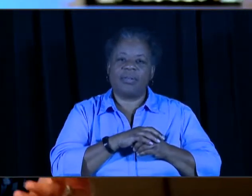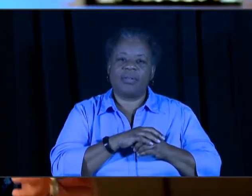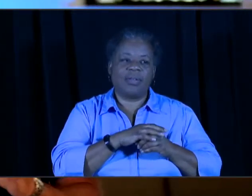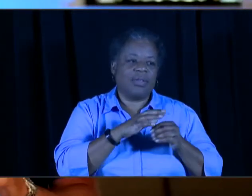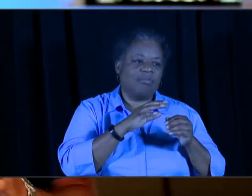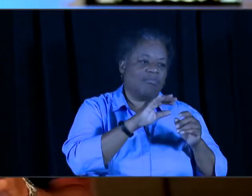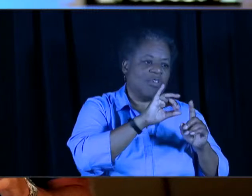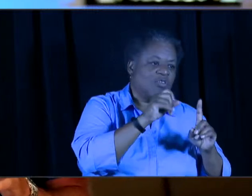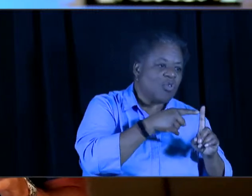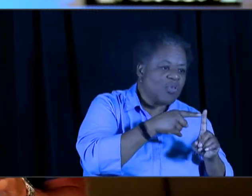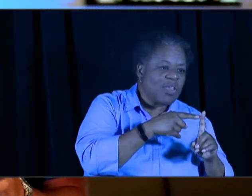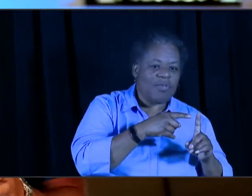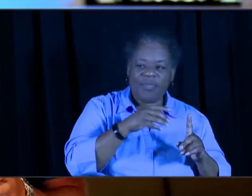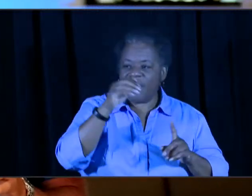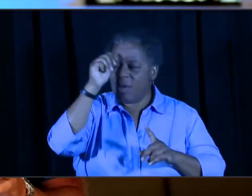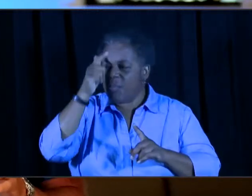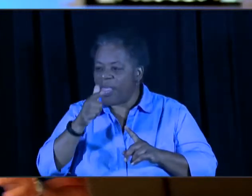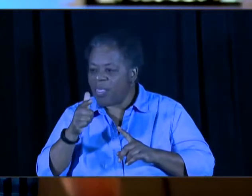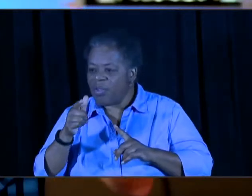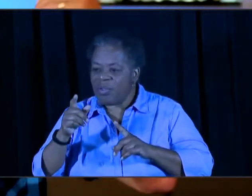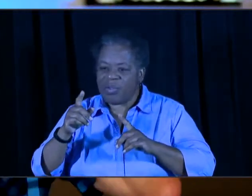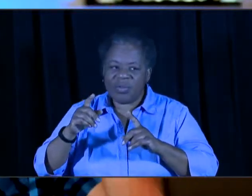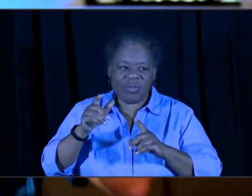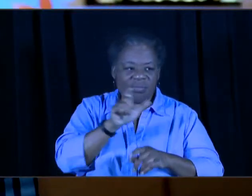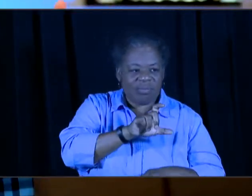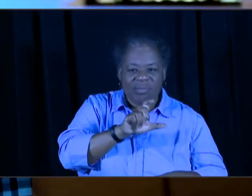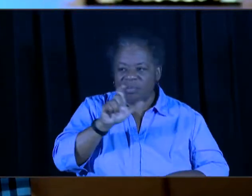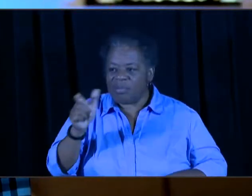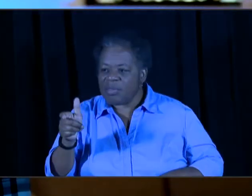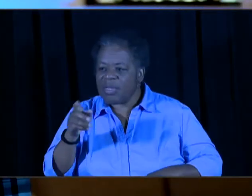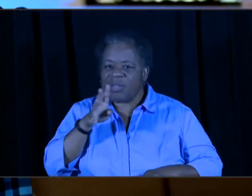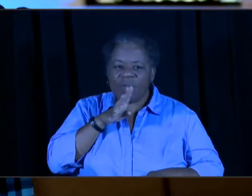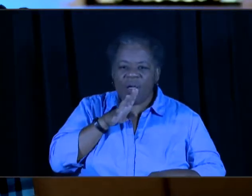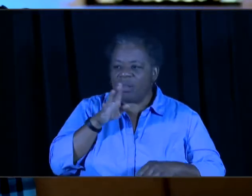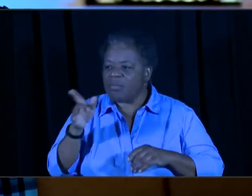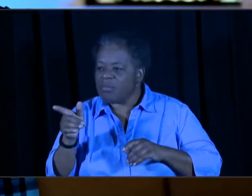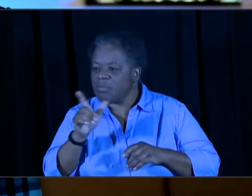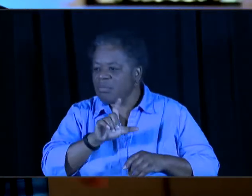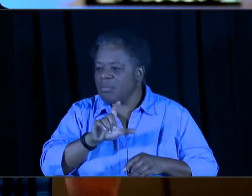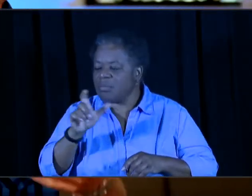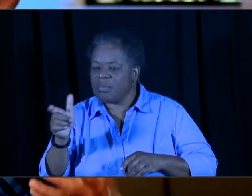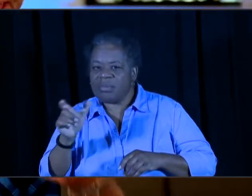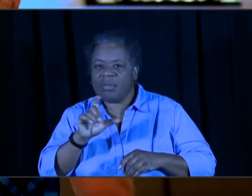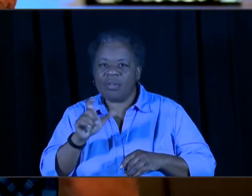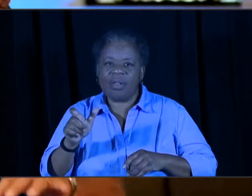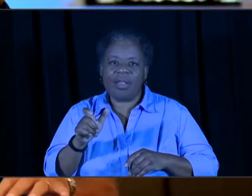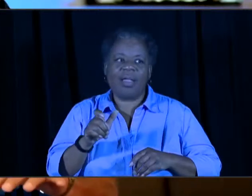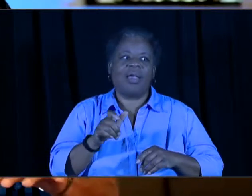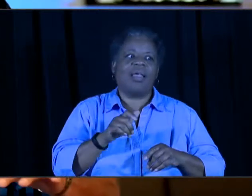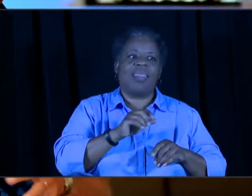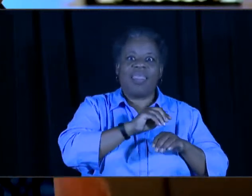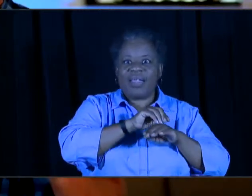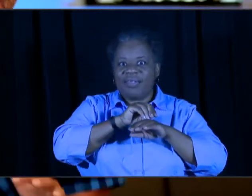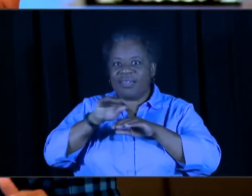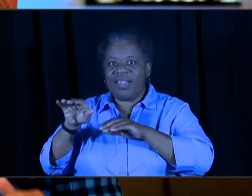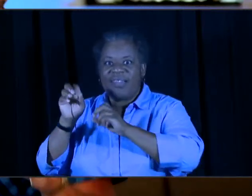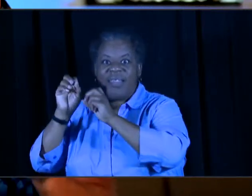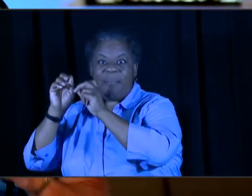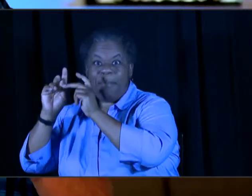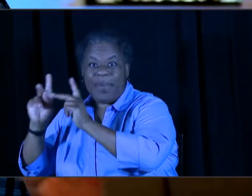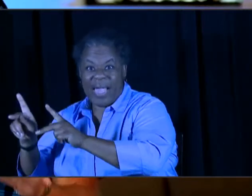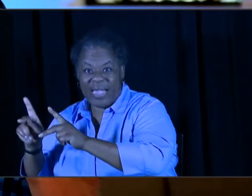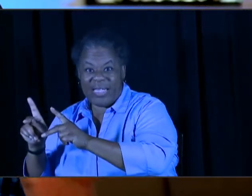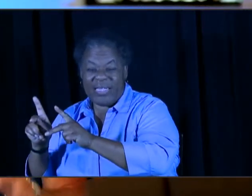between Joseph and the brothers. He eventually sends them back home again with grain, but once again returns their money